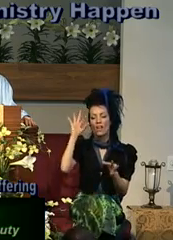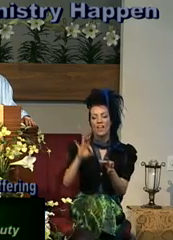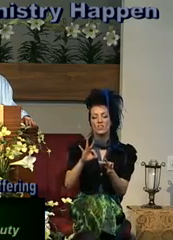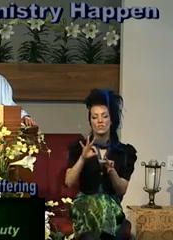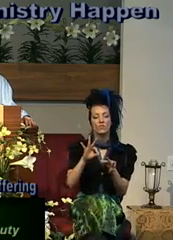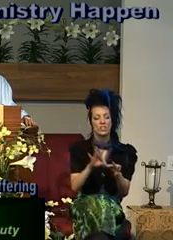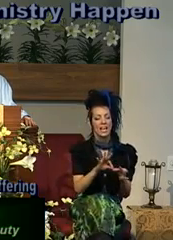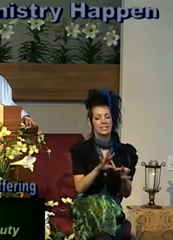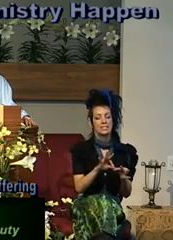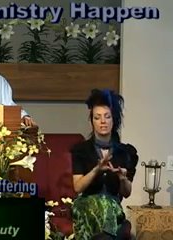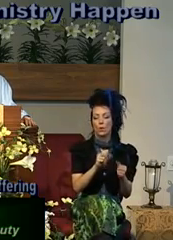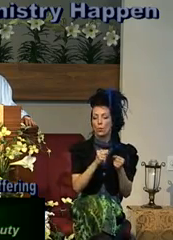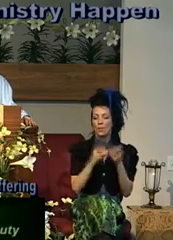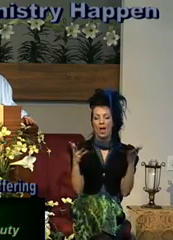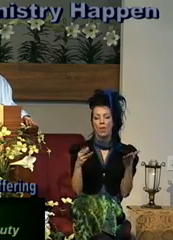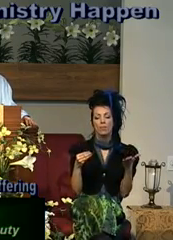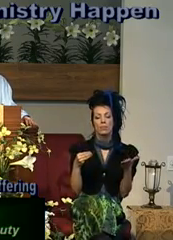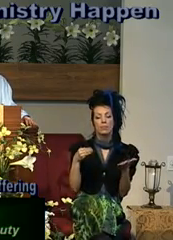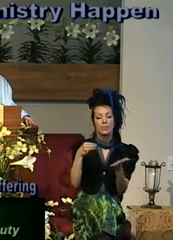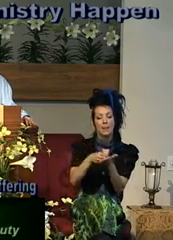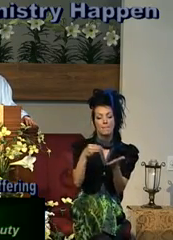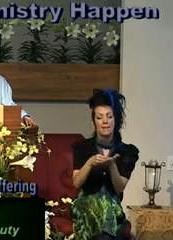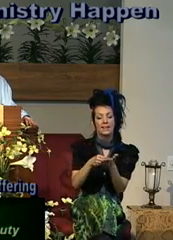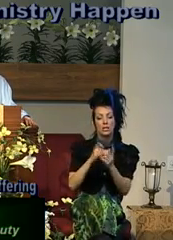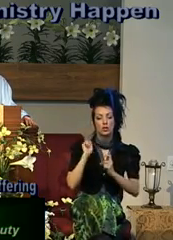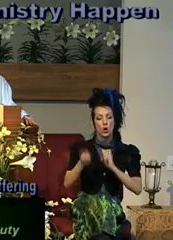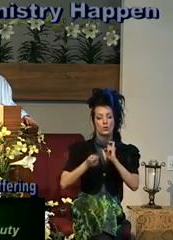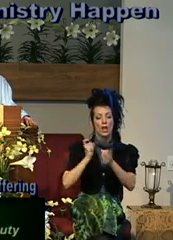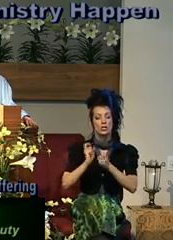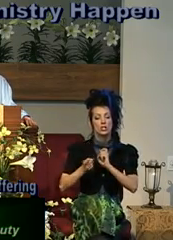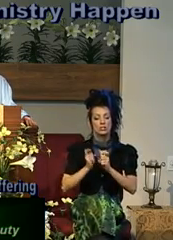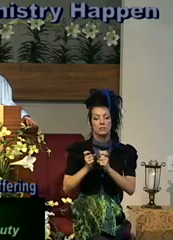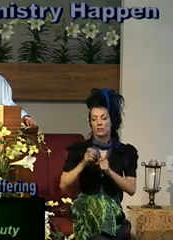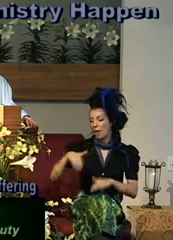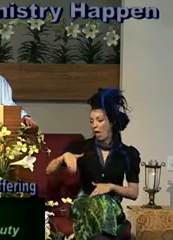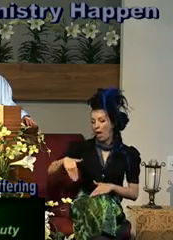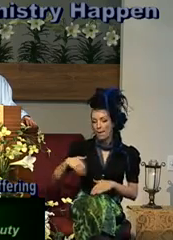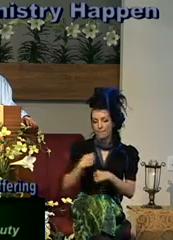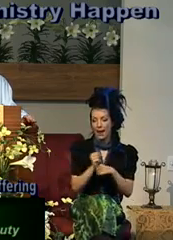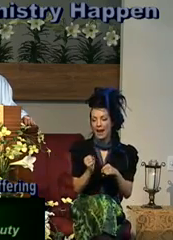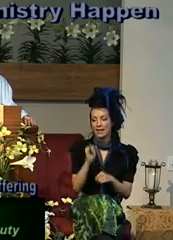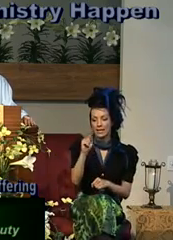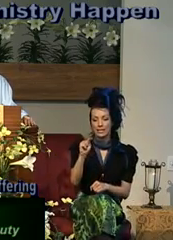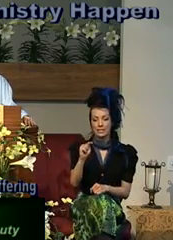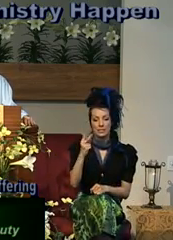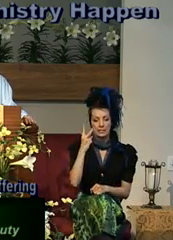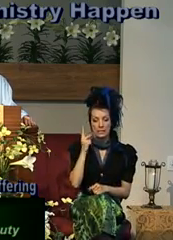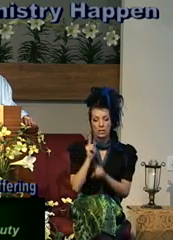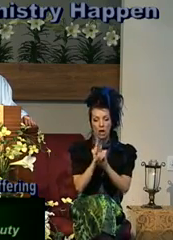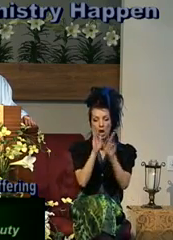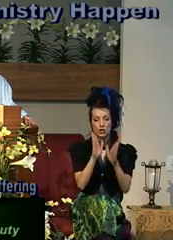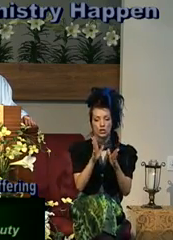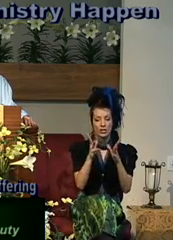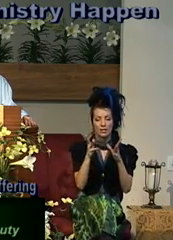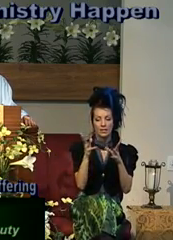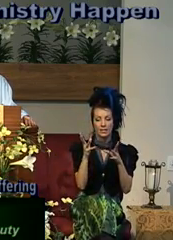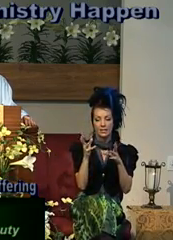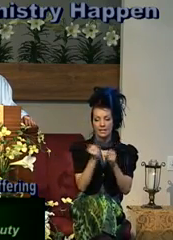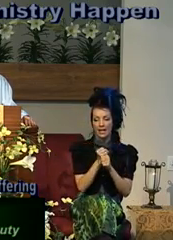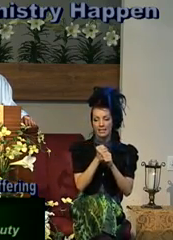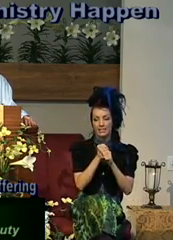without the pledges that you have made. And if you haven't yet made one, there's still time. See an usher, and you can get a form to do